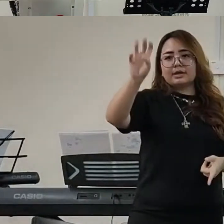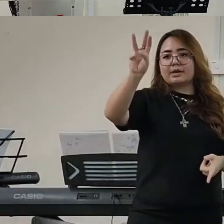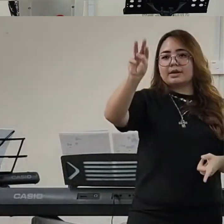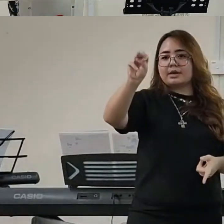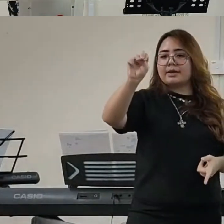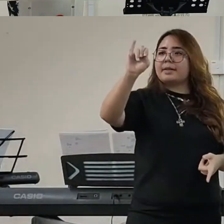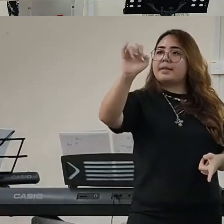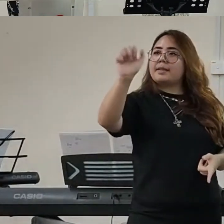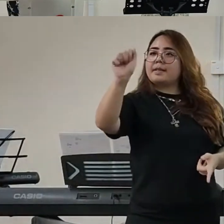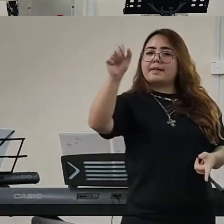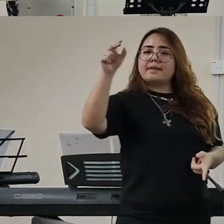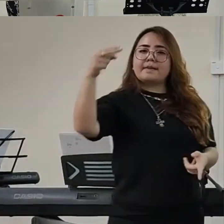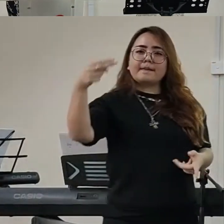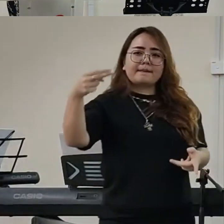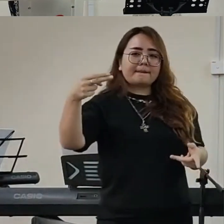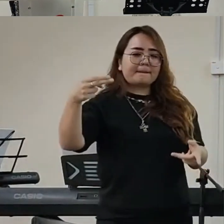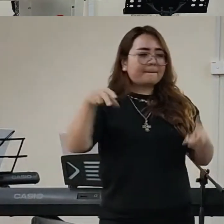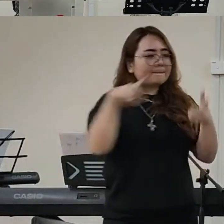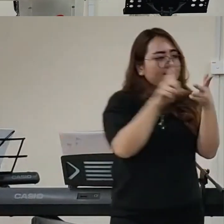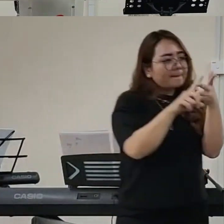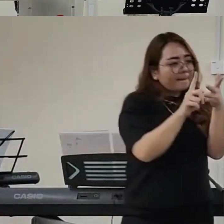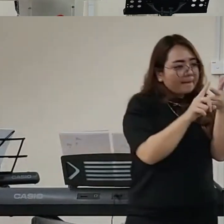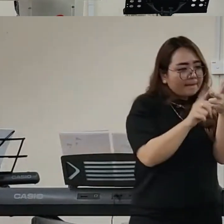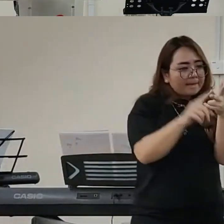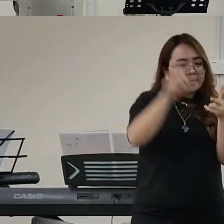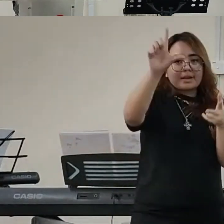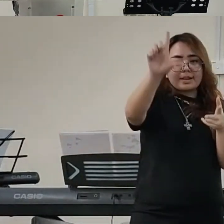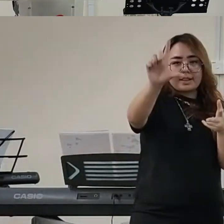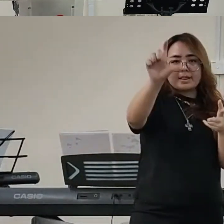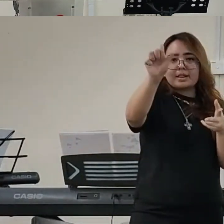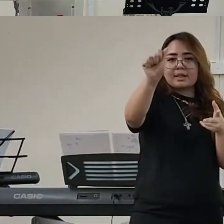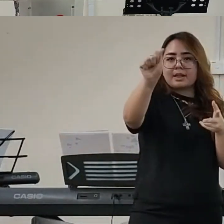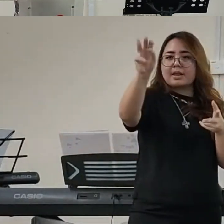among these five is called Lamentation. Can somebody say Lamentation?